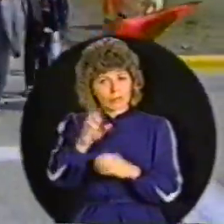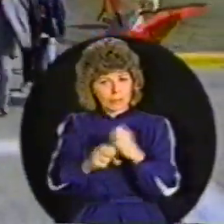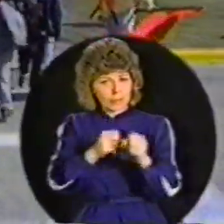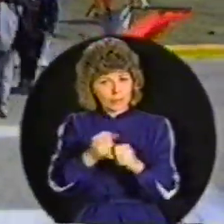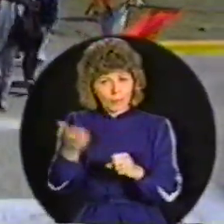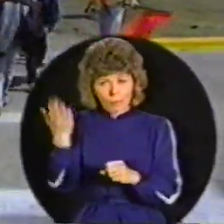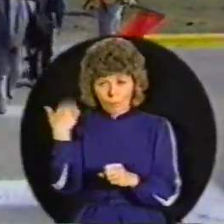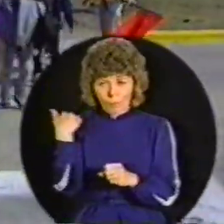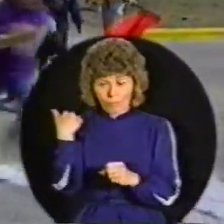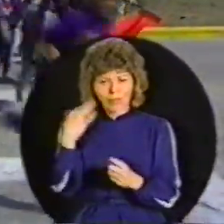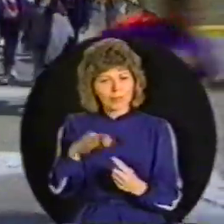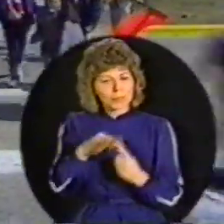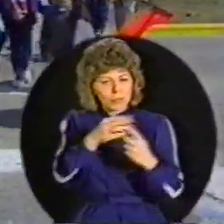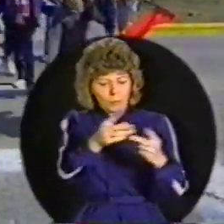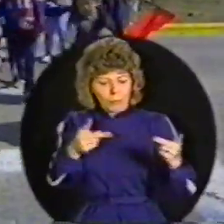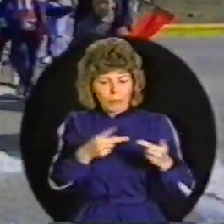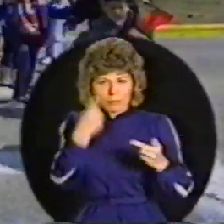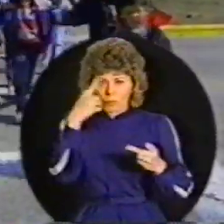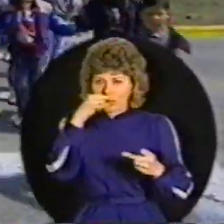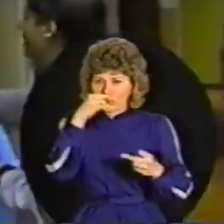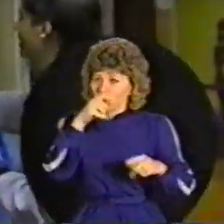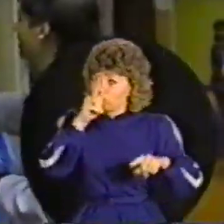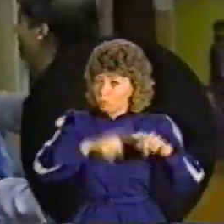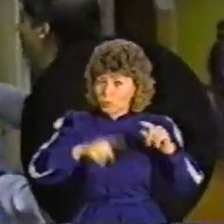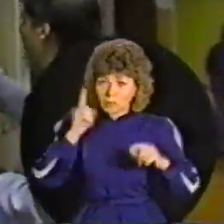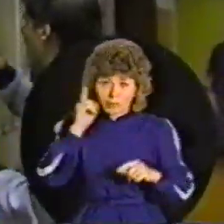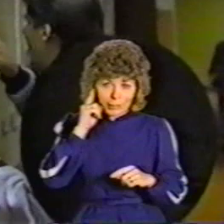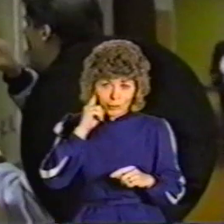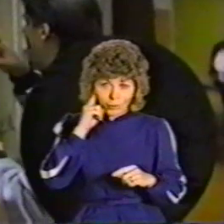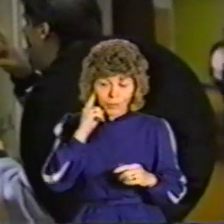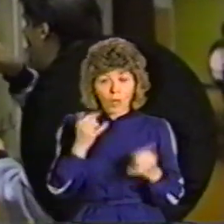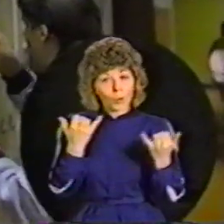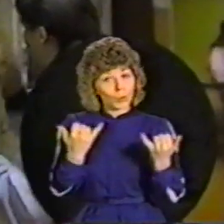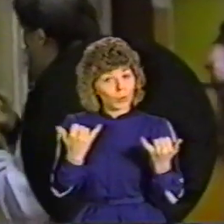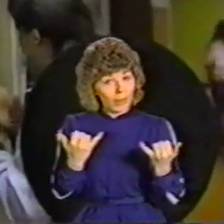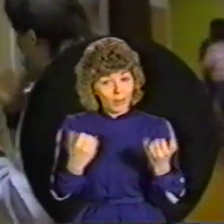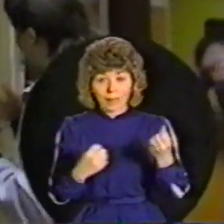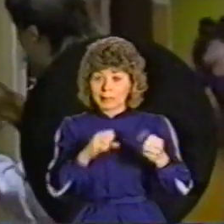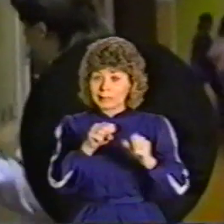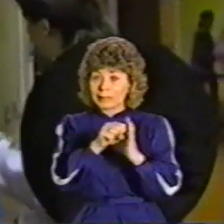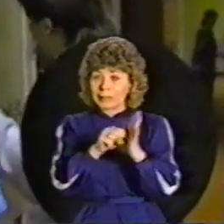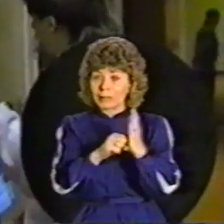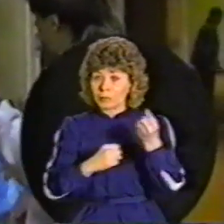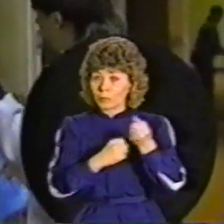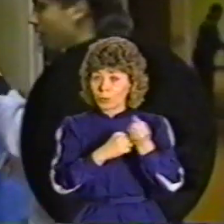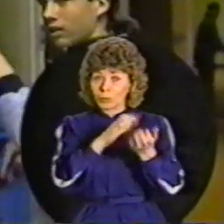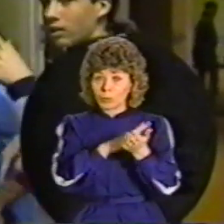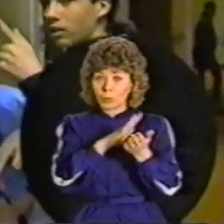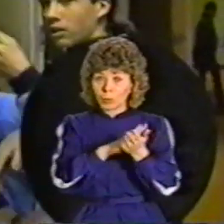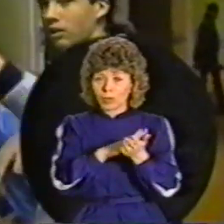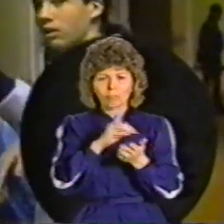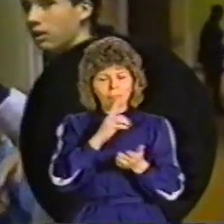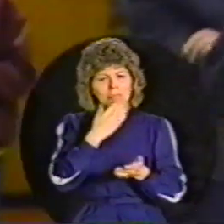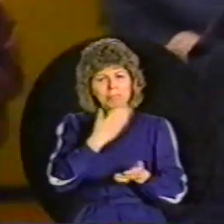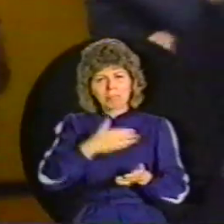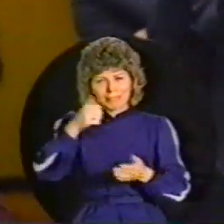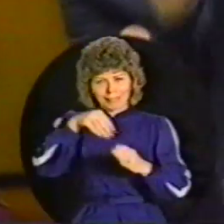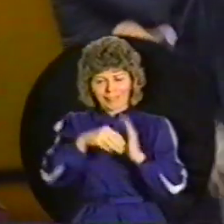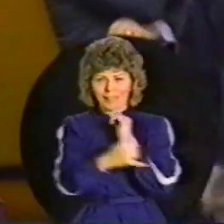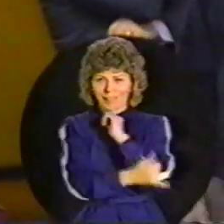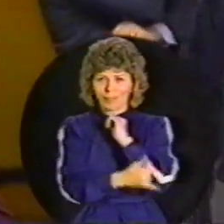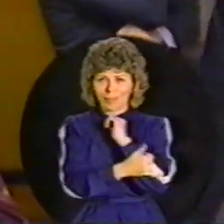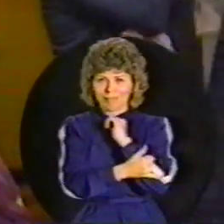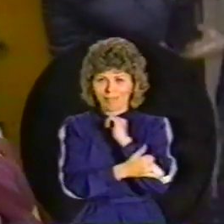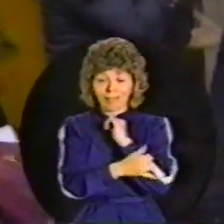ago as a special place for kids who couldn't hear. Today, the state-supported school is one of the best in the country.